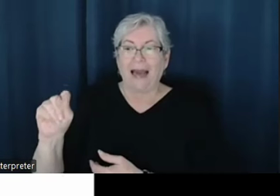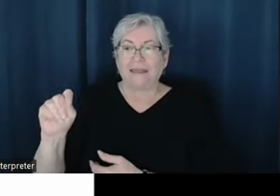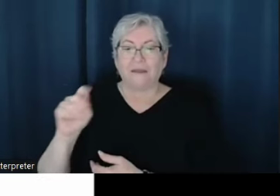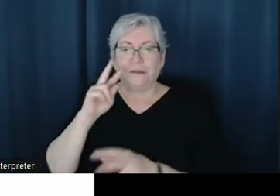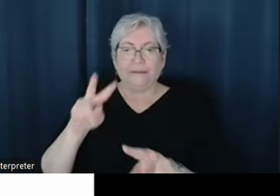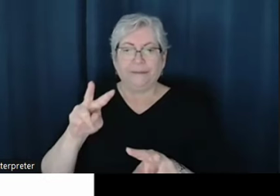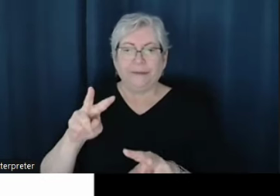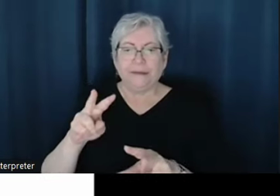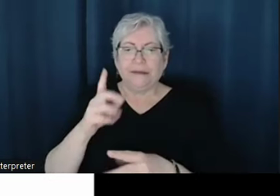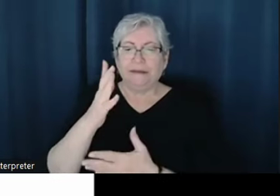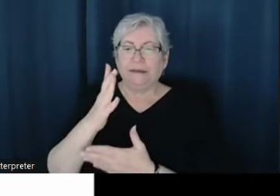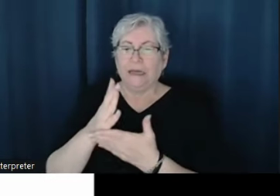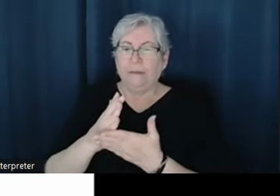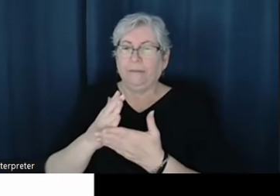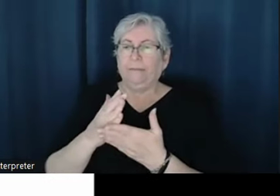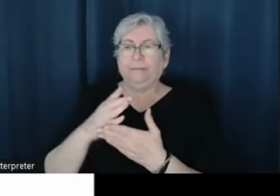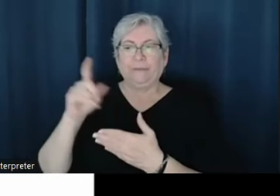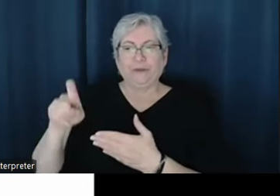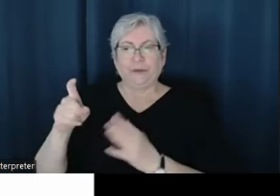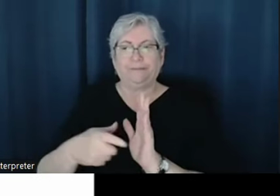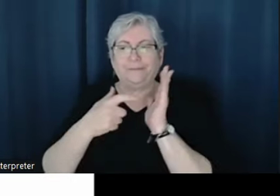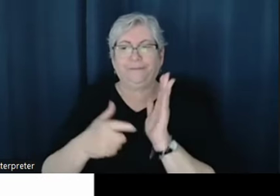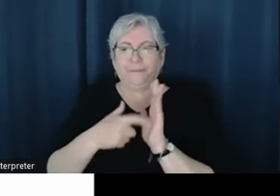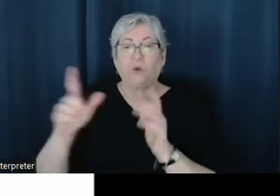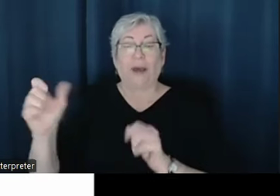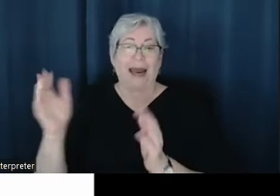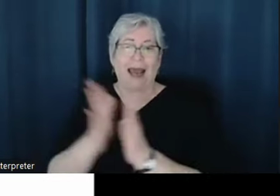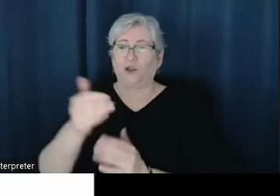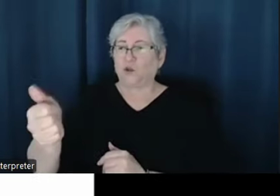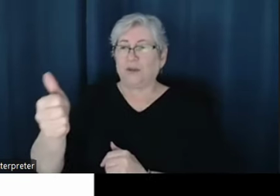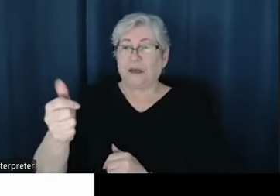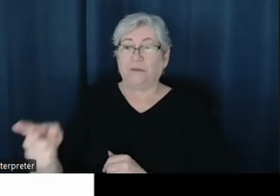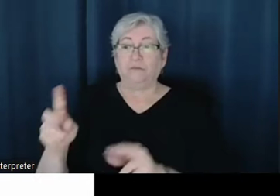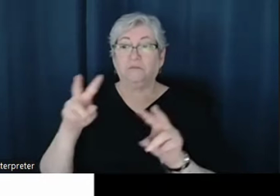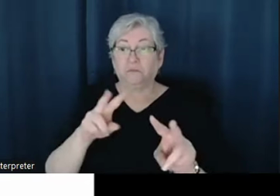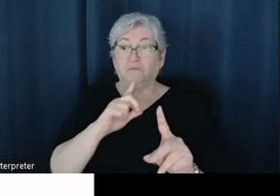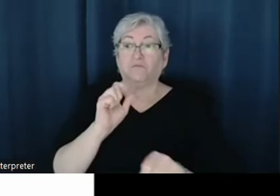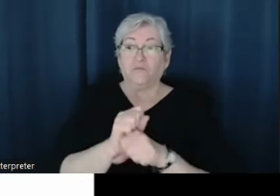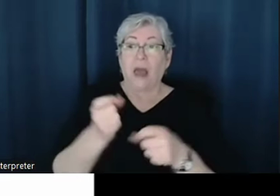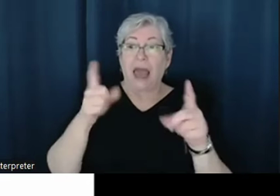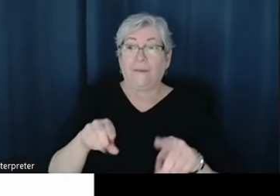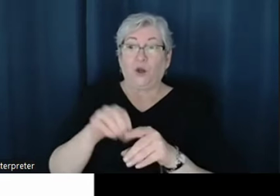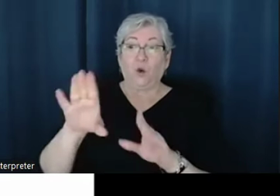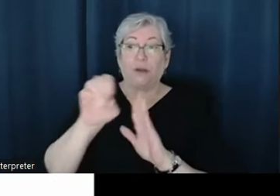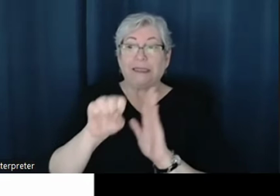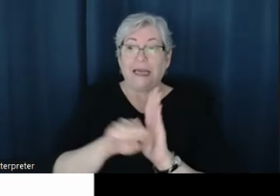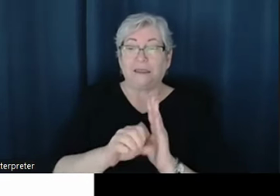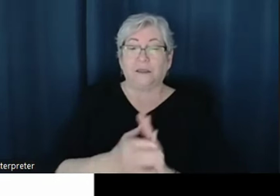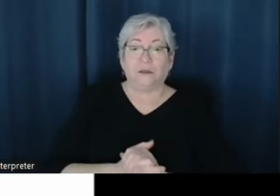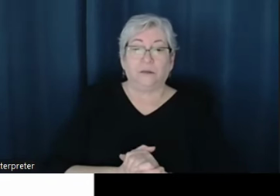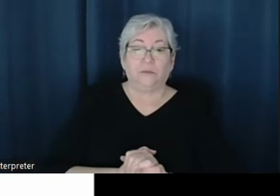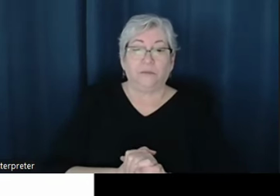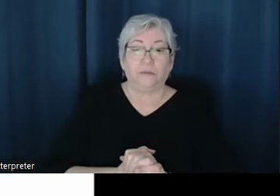of these slides, what they were supposed to be doing, and you can answer the question for yourselves whether you were seeing that happening in your state. Next slide, please.